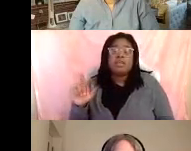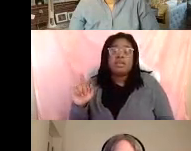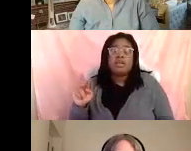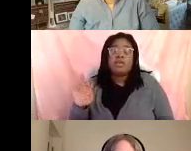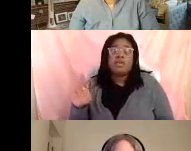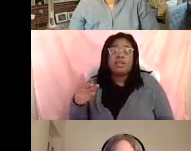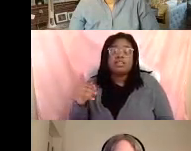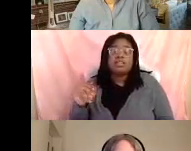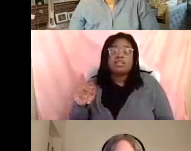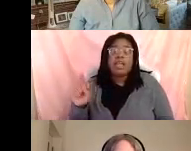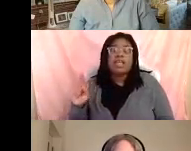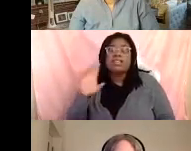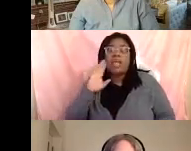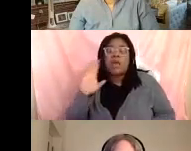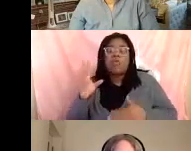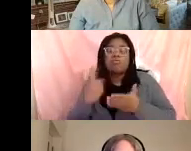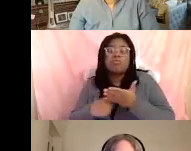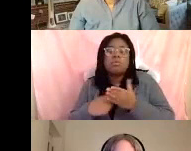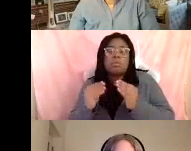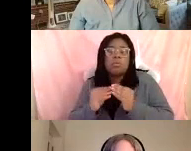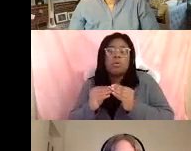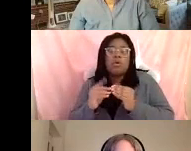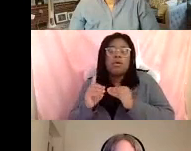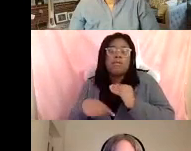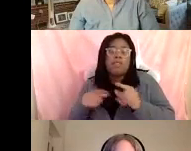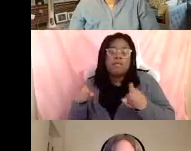more about that relationship and how